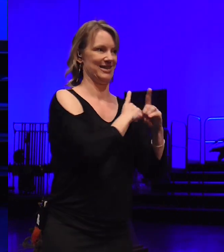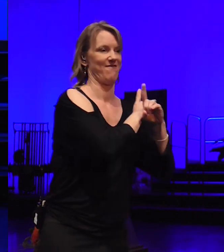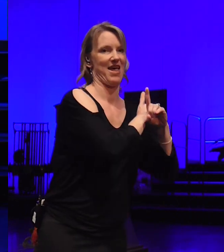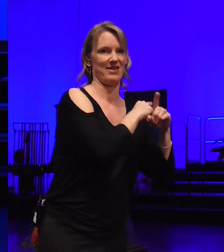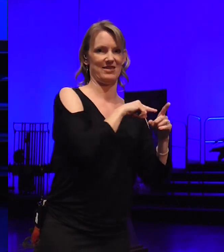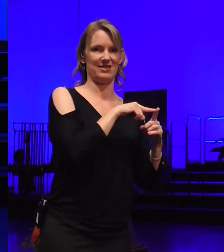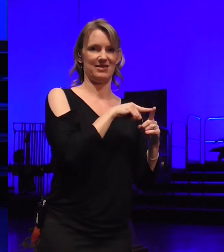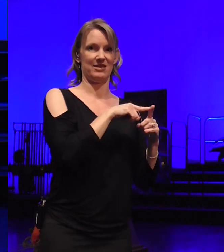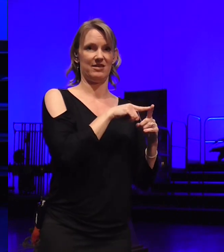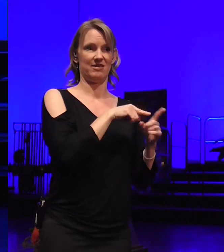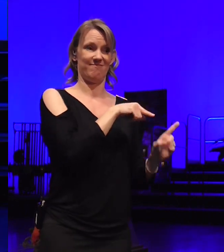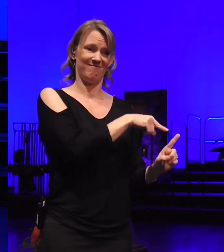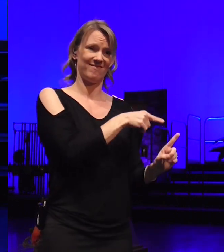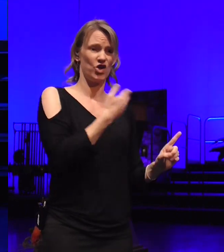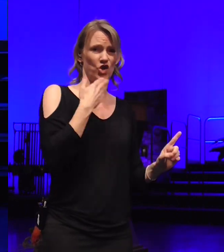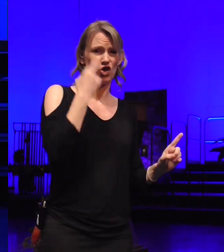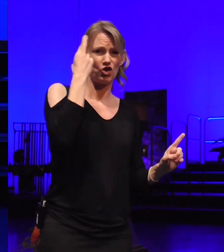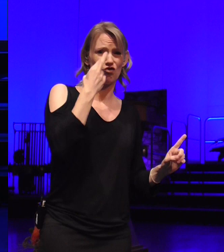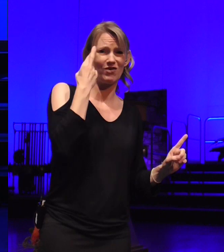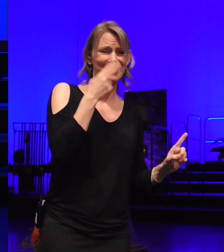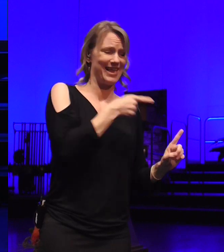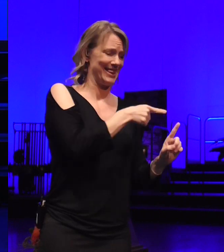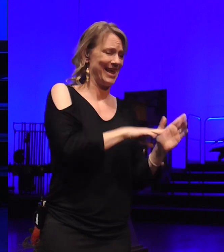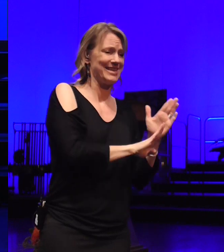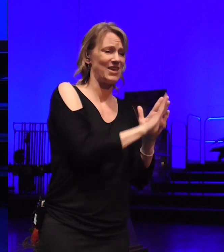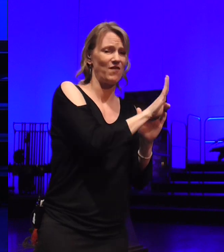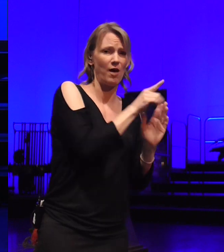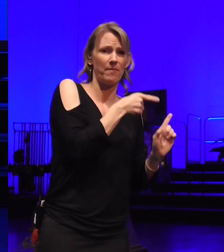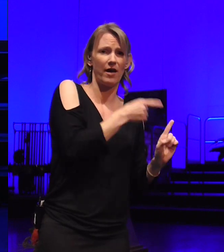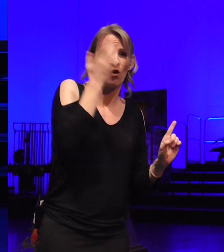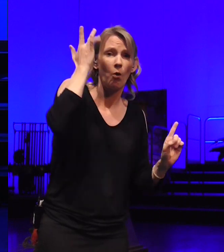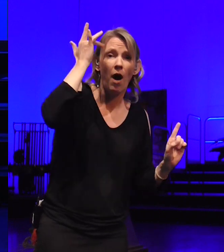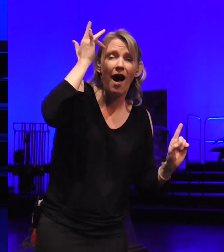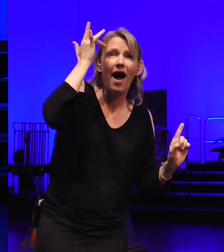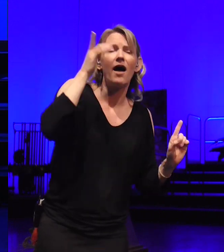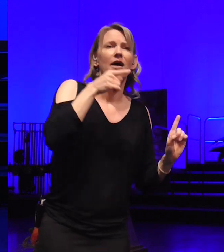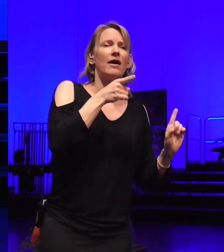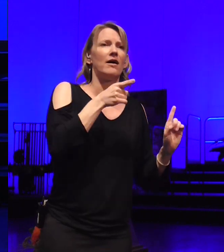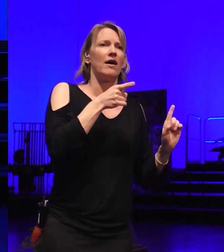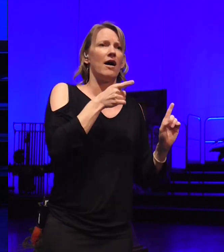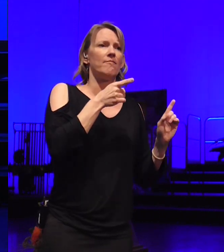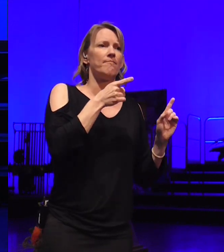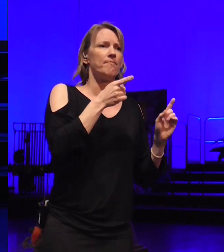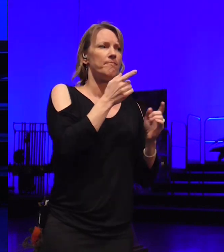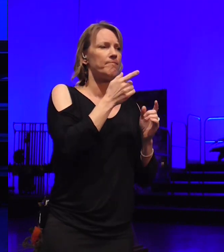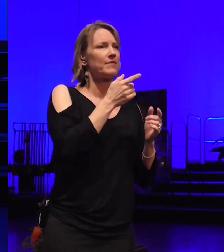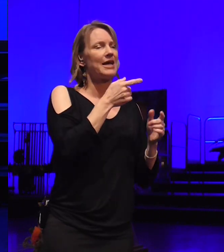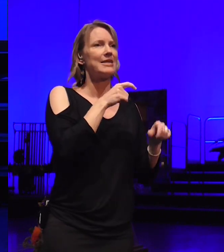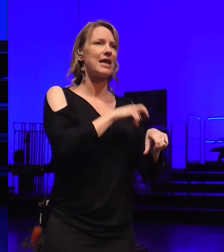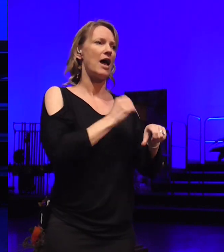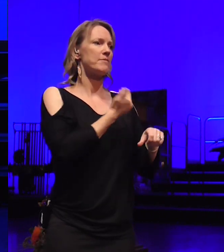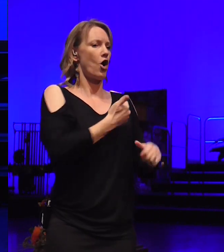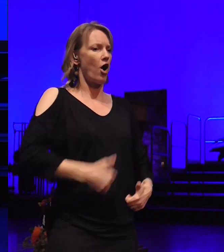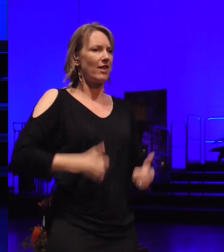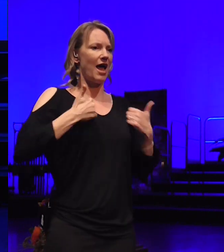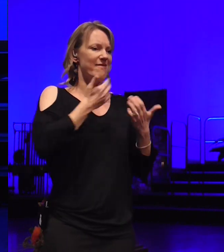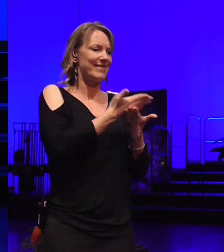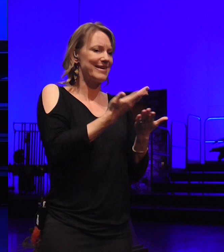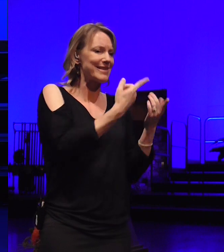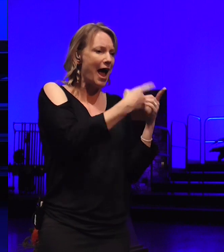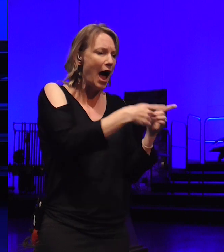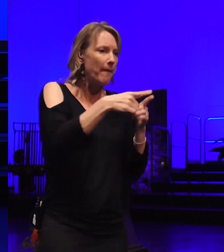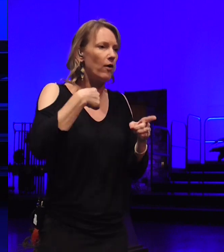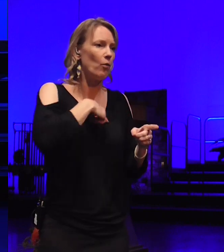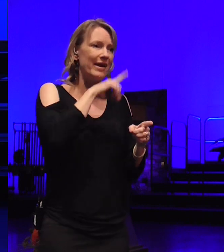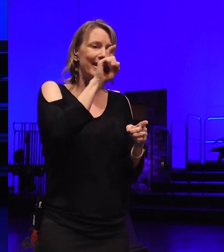good reason. They were there, they developed there in those times in our life where things were going